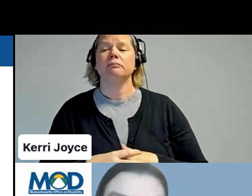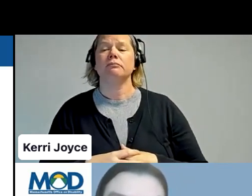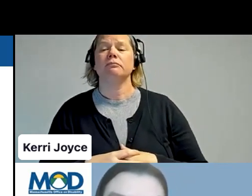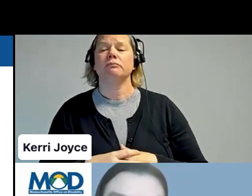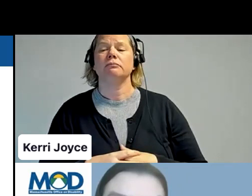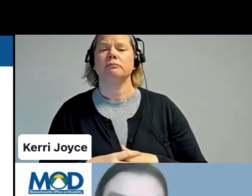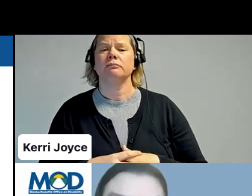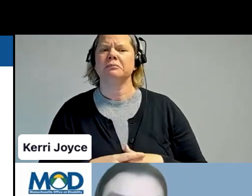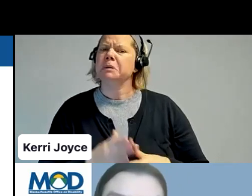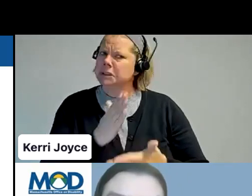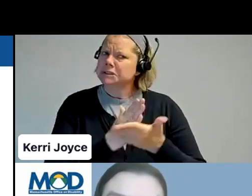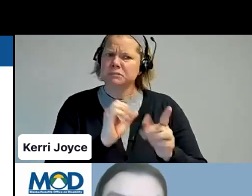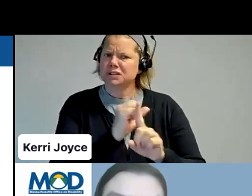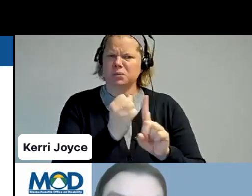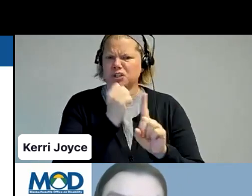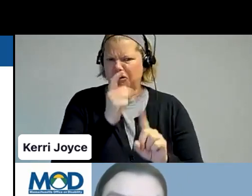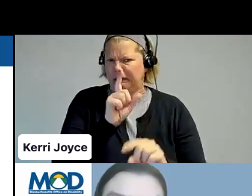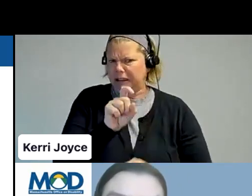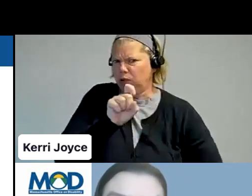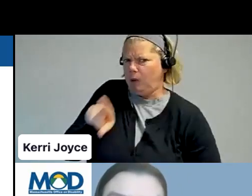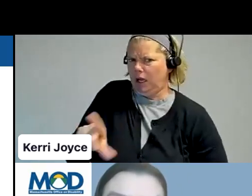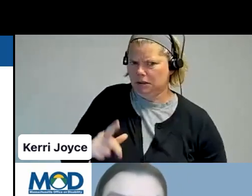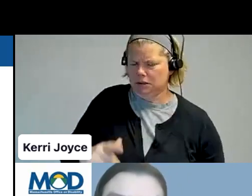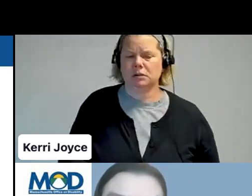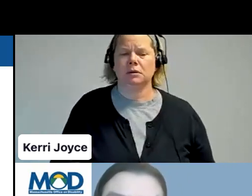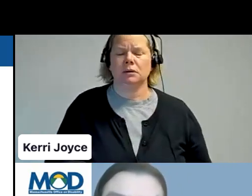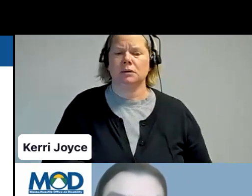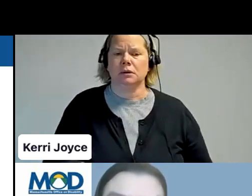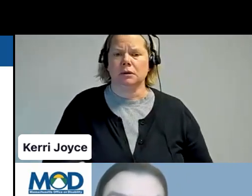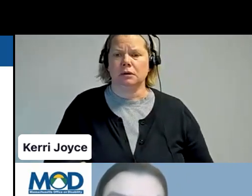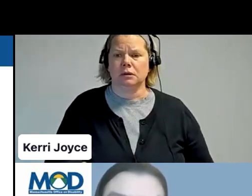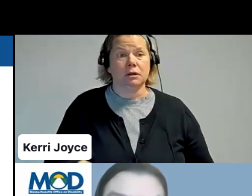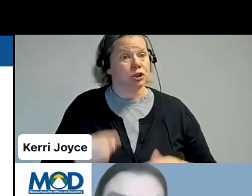any questions asked at all. Firstly, we learnt service